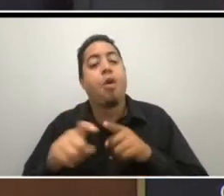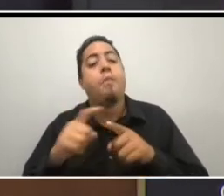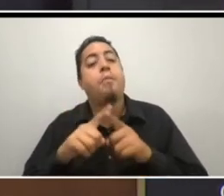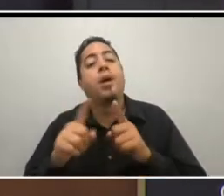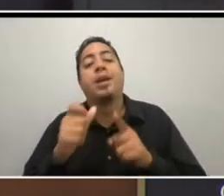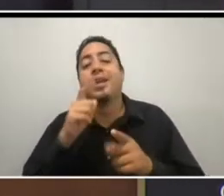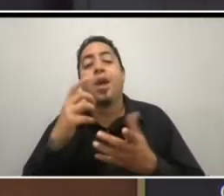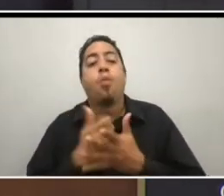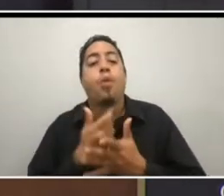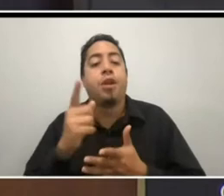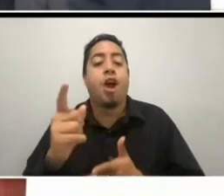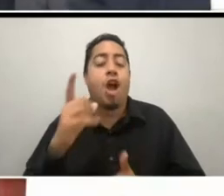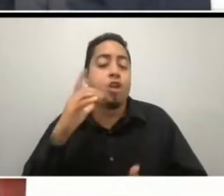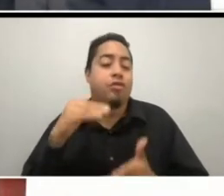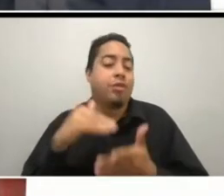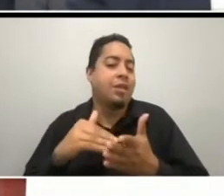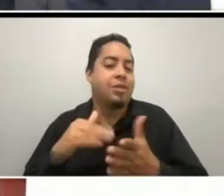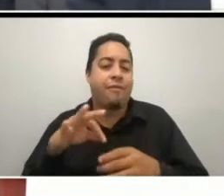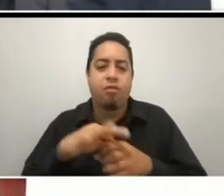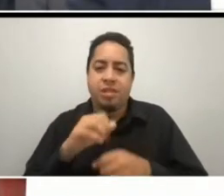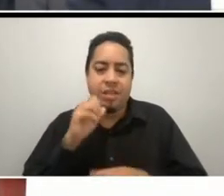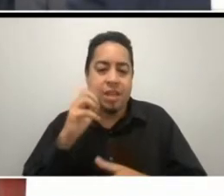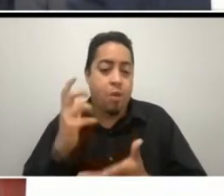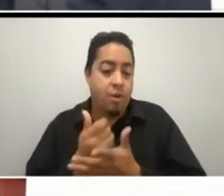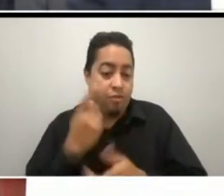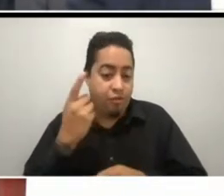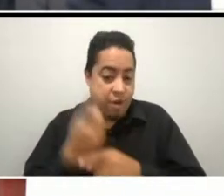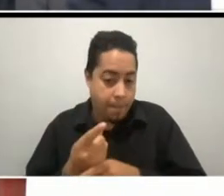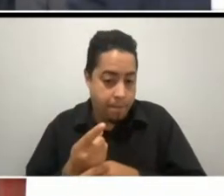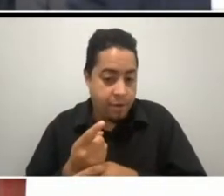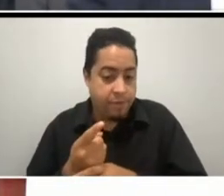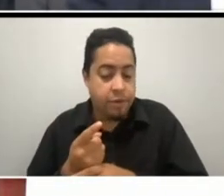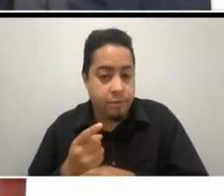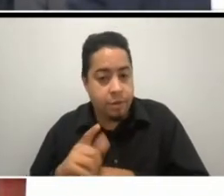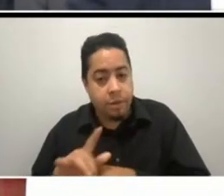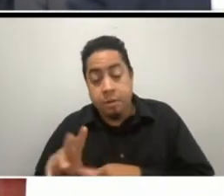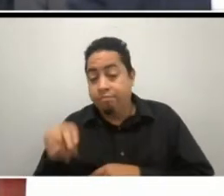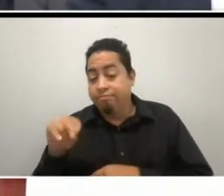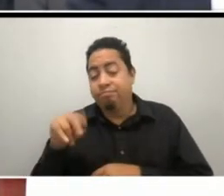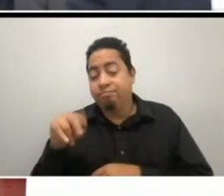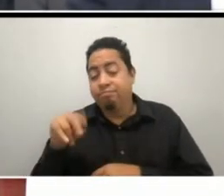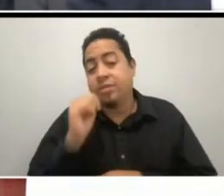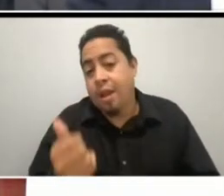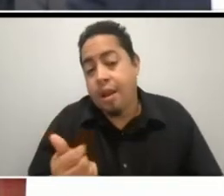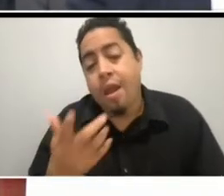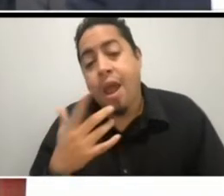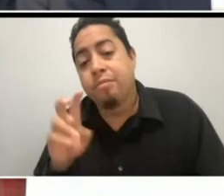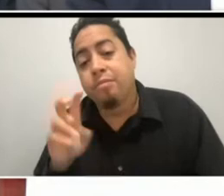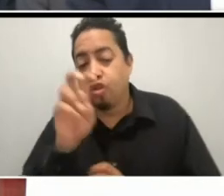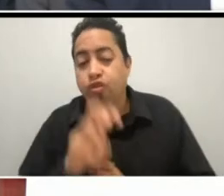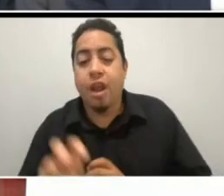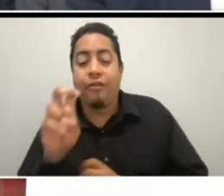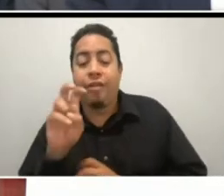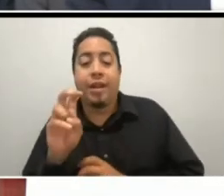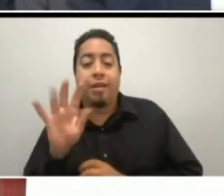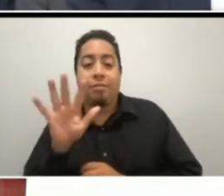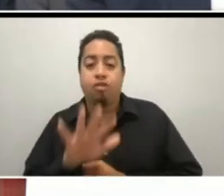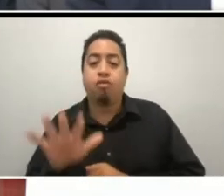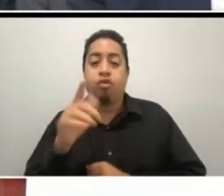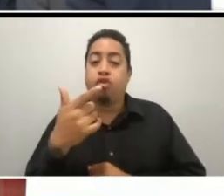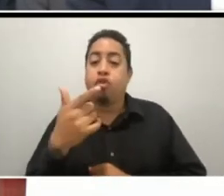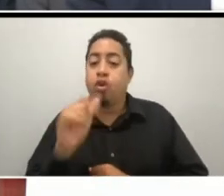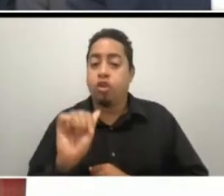did he? No, he did not. I've been traveling through the state of Georgia for a year now, and simply put,